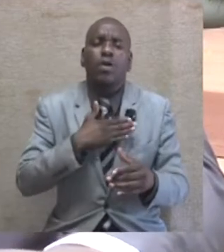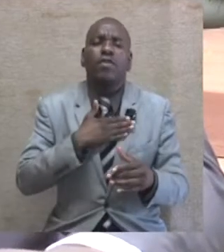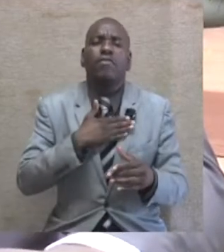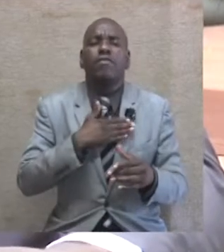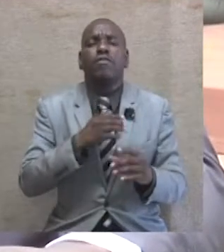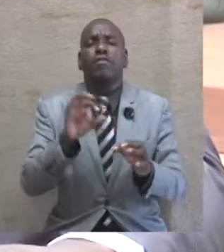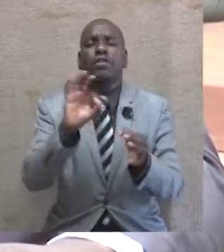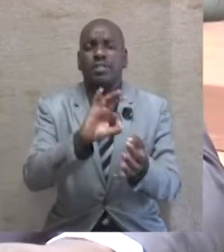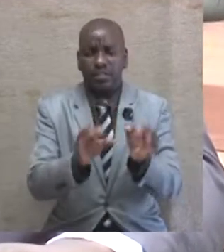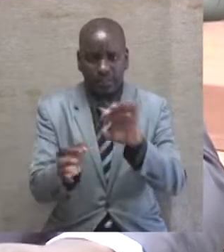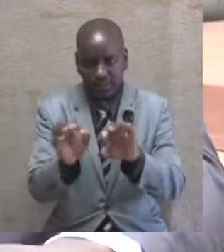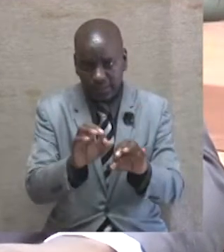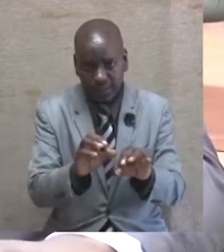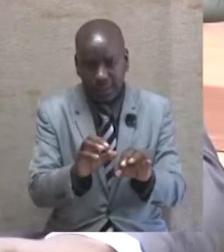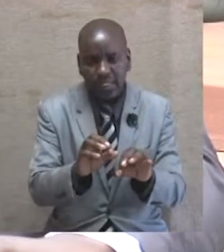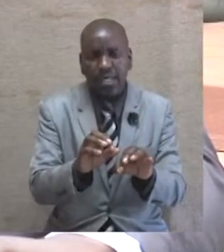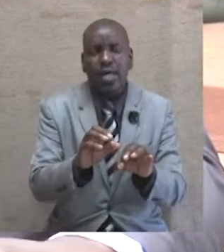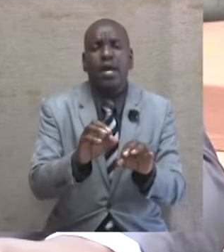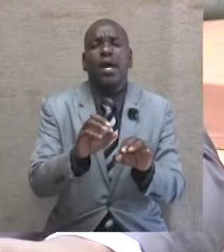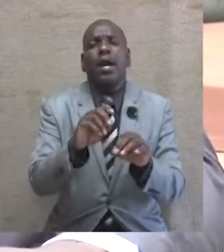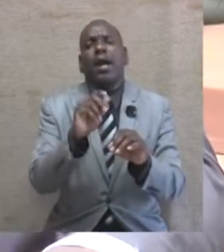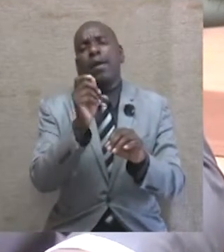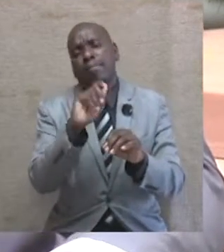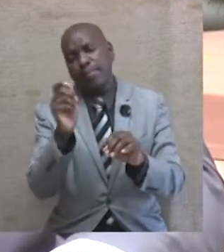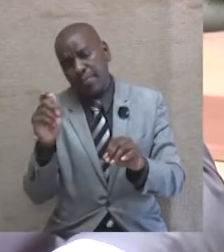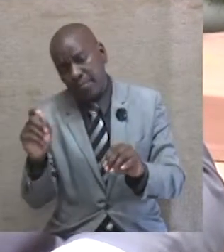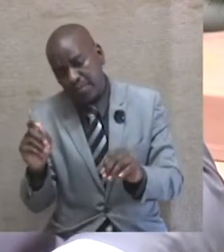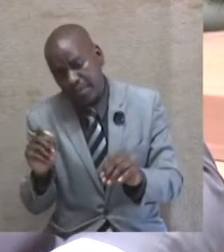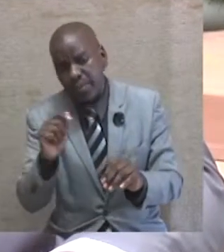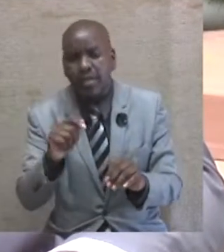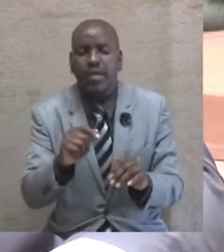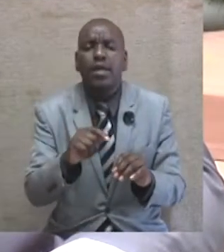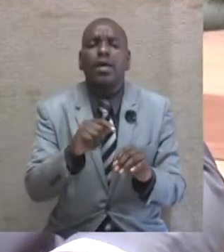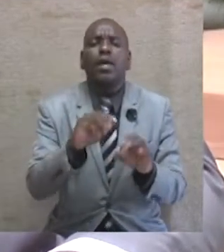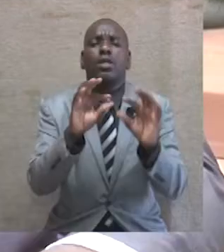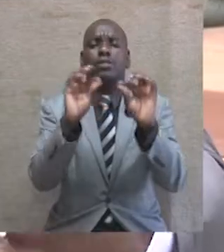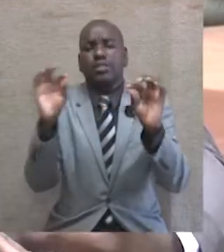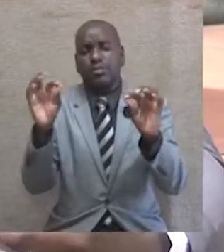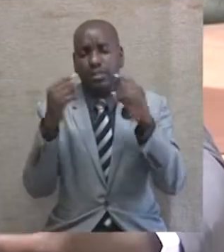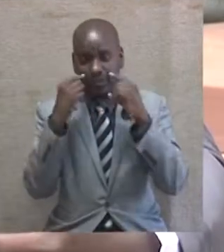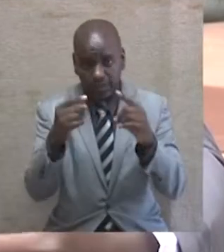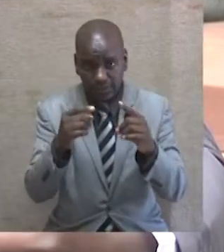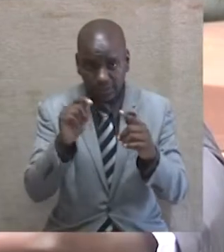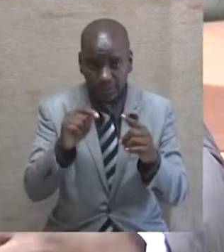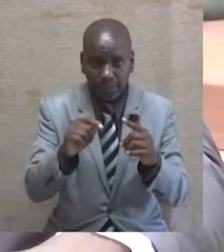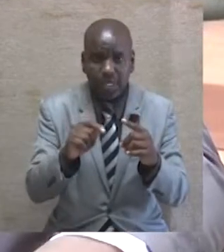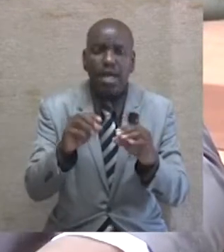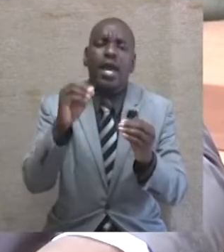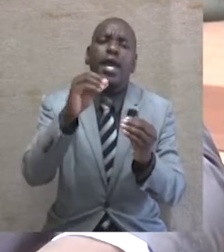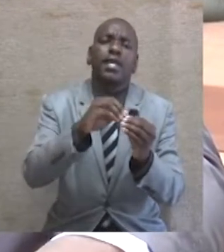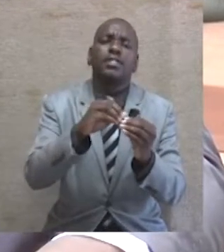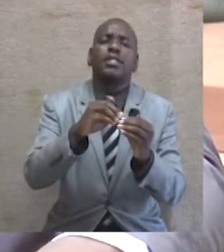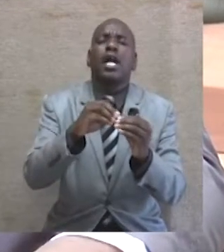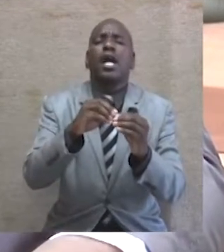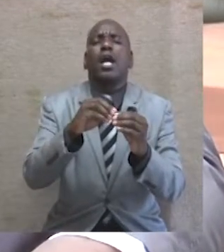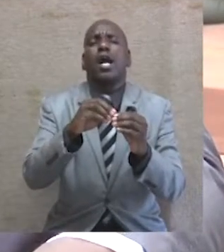We have physics, we have mathematics, we have other subjects who are treated as standalone subjects. But this one is taken as an